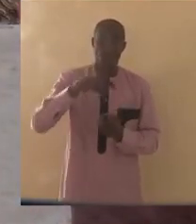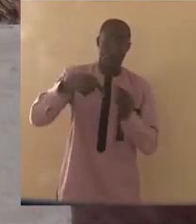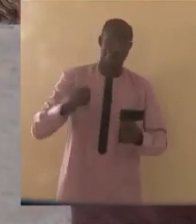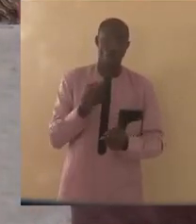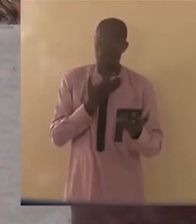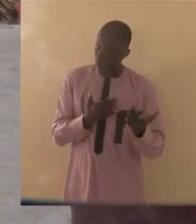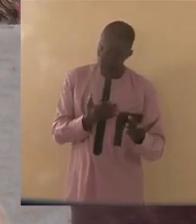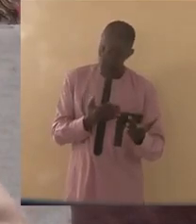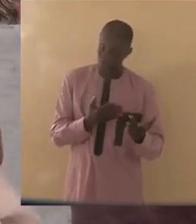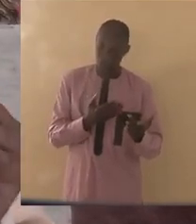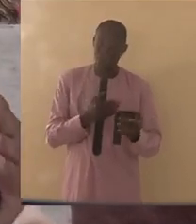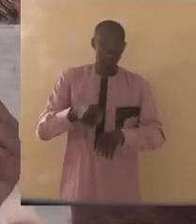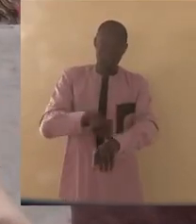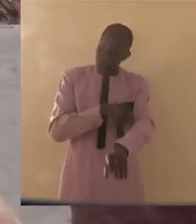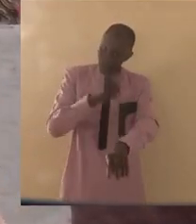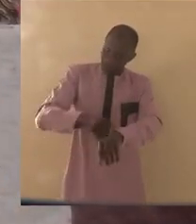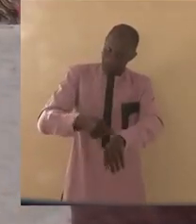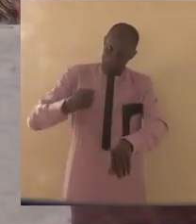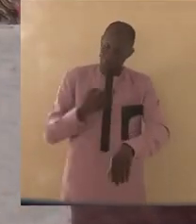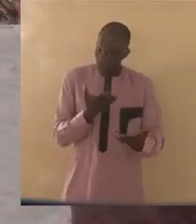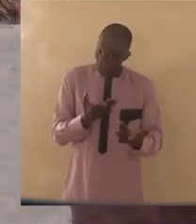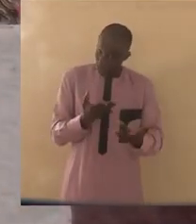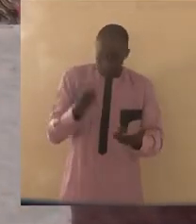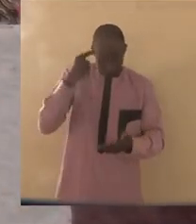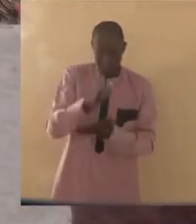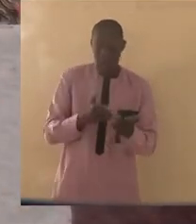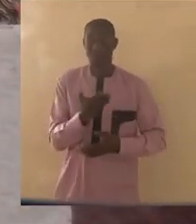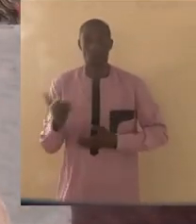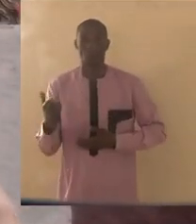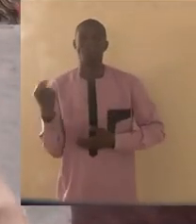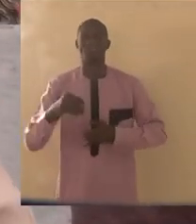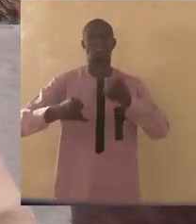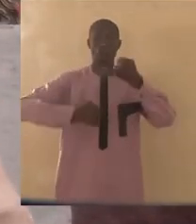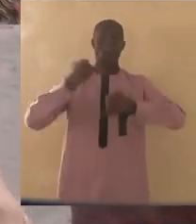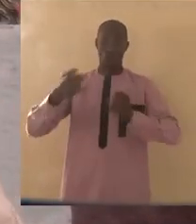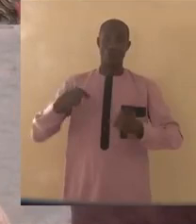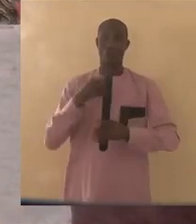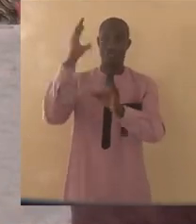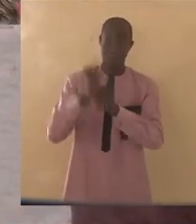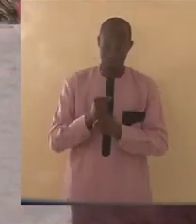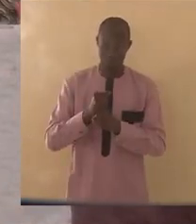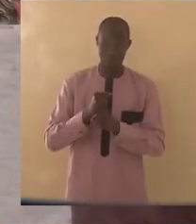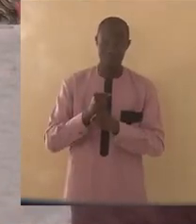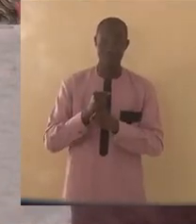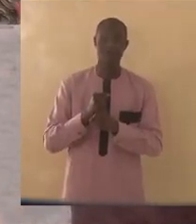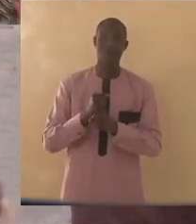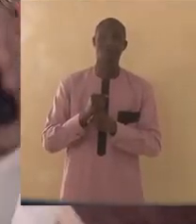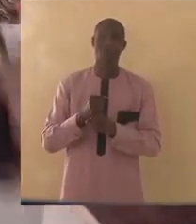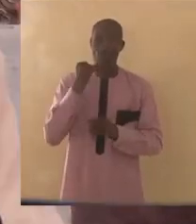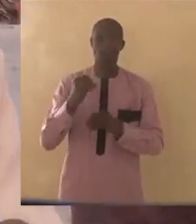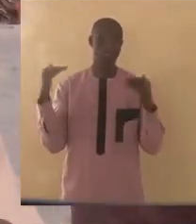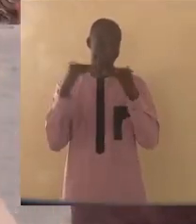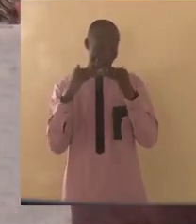is when we wait, actually it is the length of time we wait for something. The joy we get when we get it